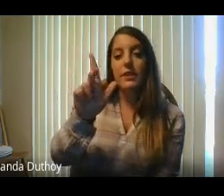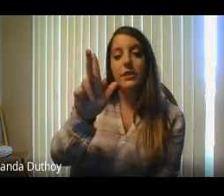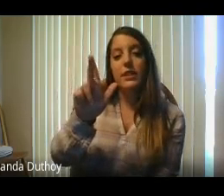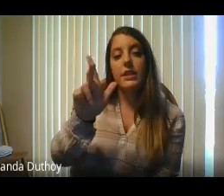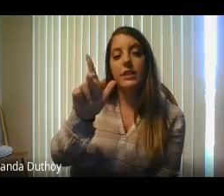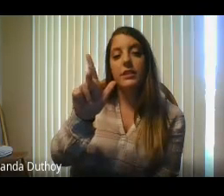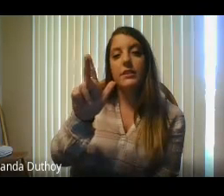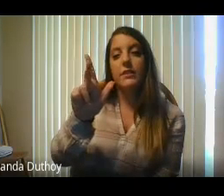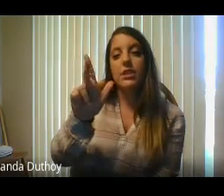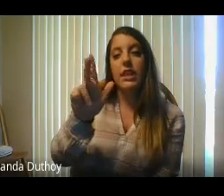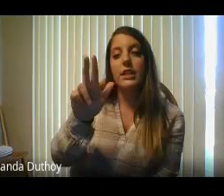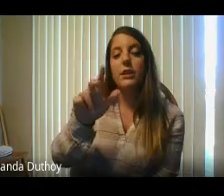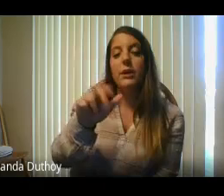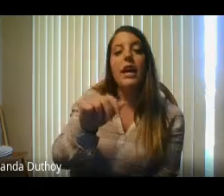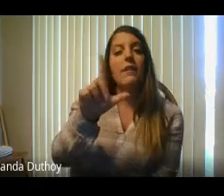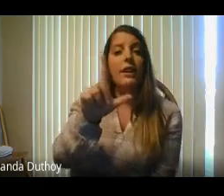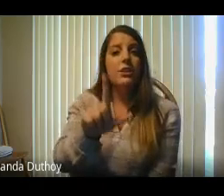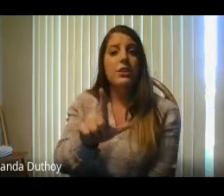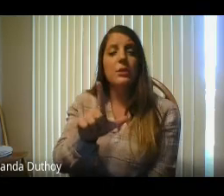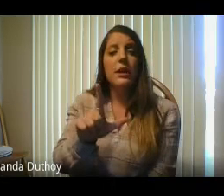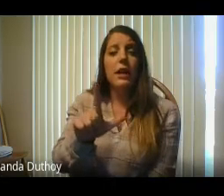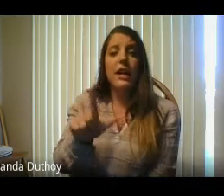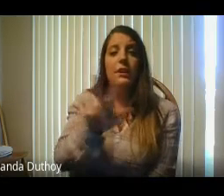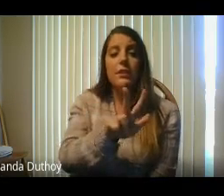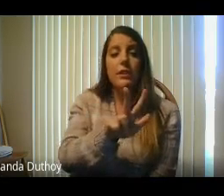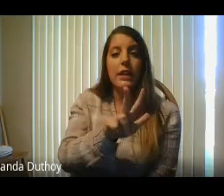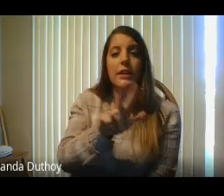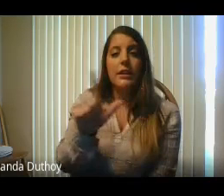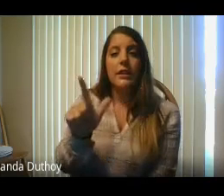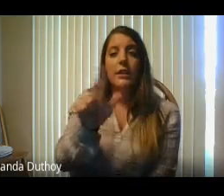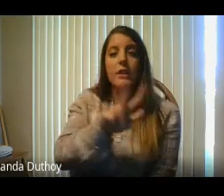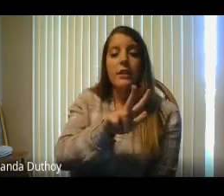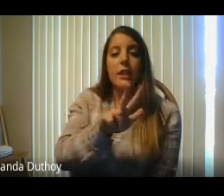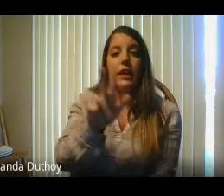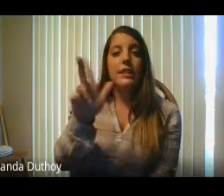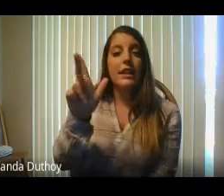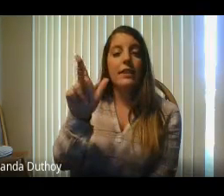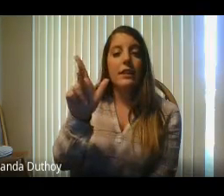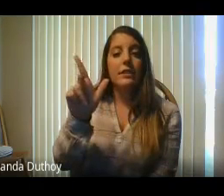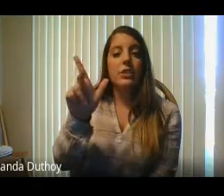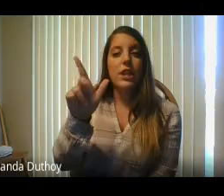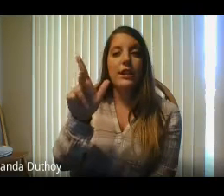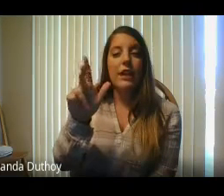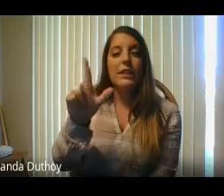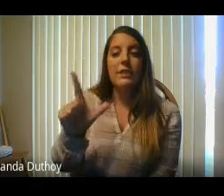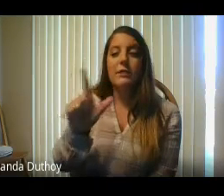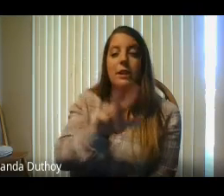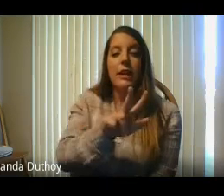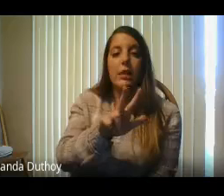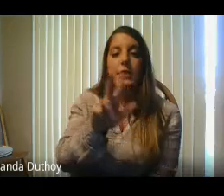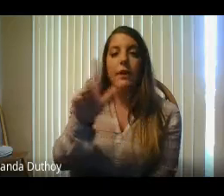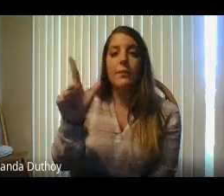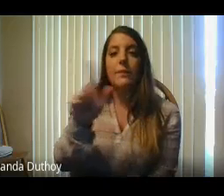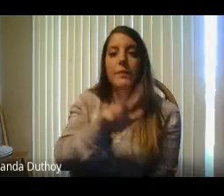23, you give your 3 a little shake. So if I do L3, it's kind of like a little shake, right? So